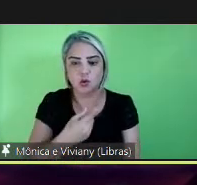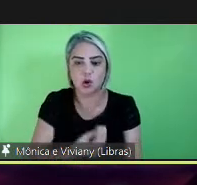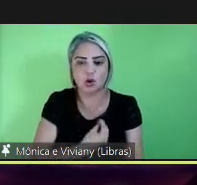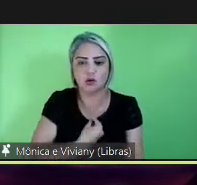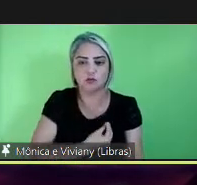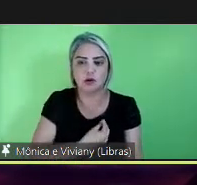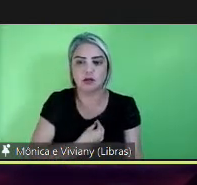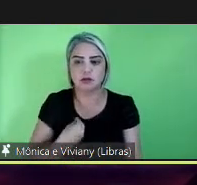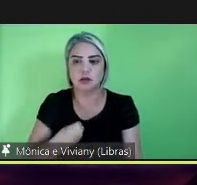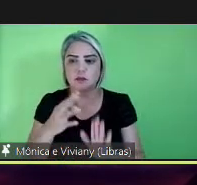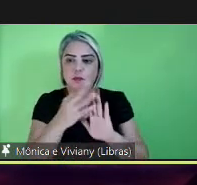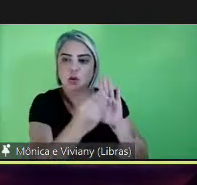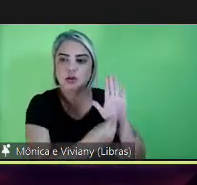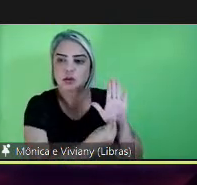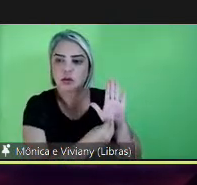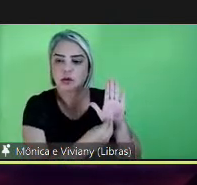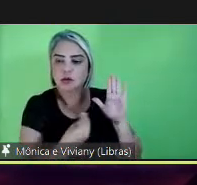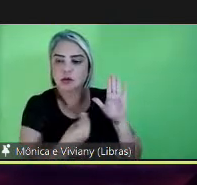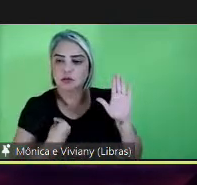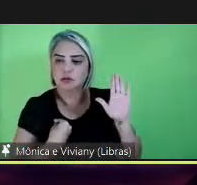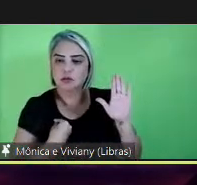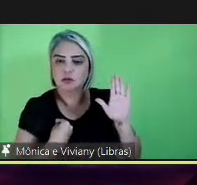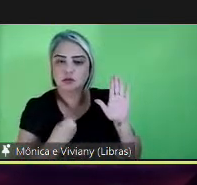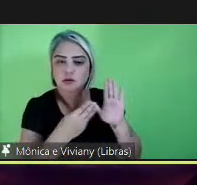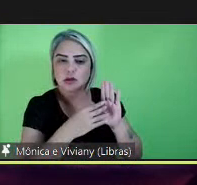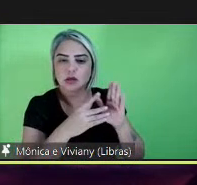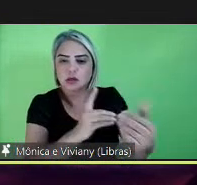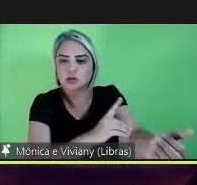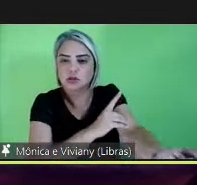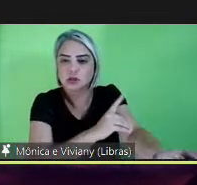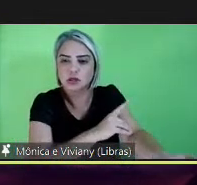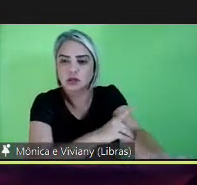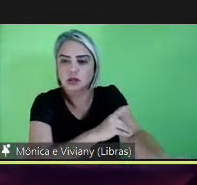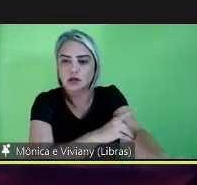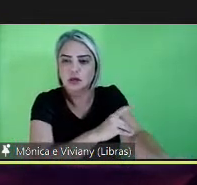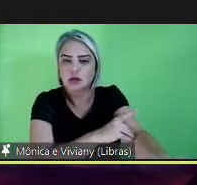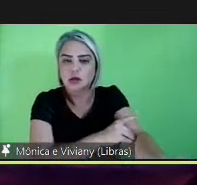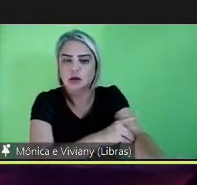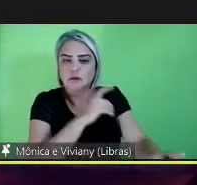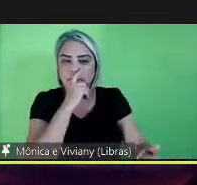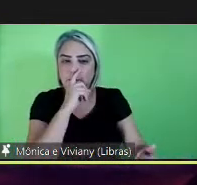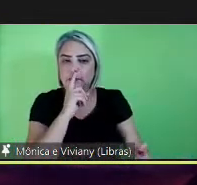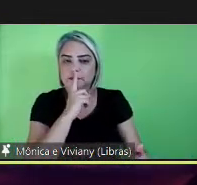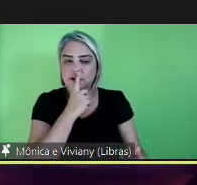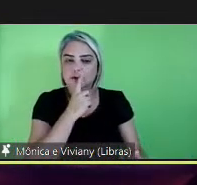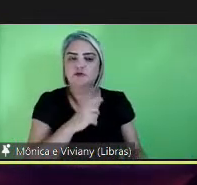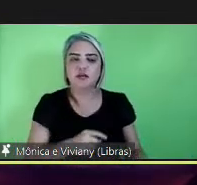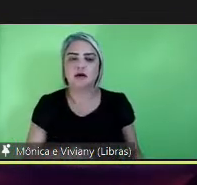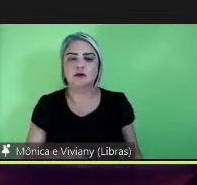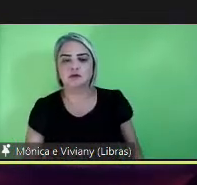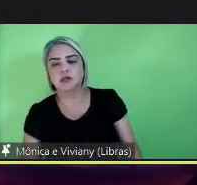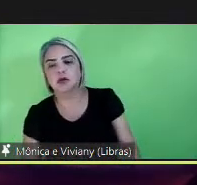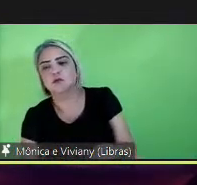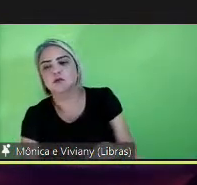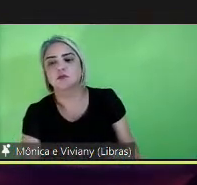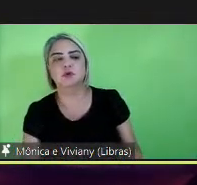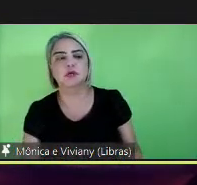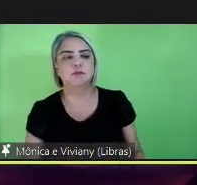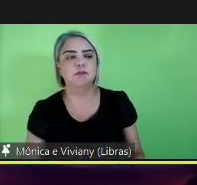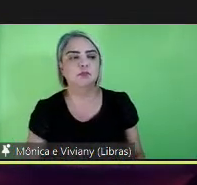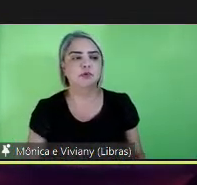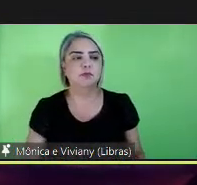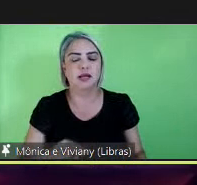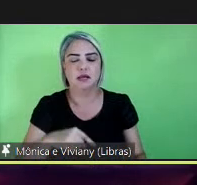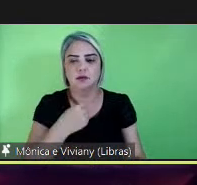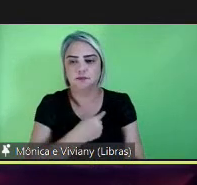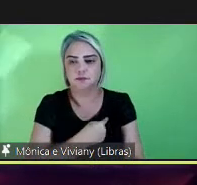a generalist perspective. We also encourage our participants who are nurses